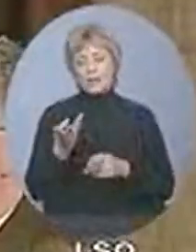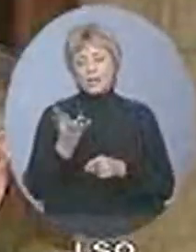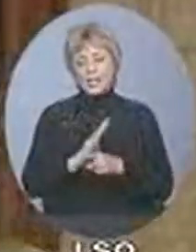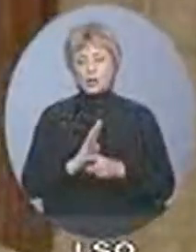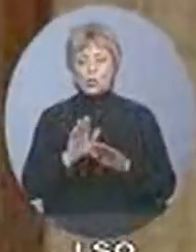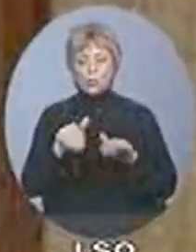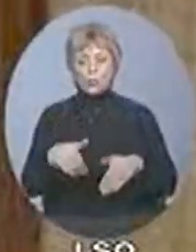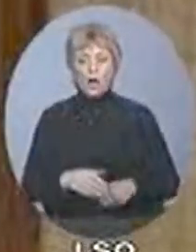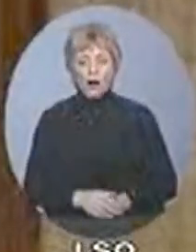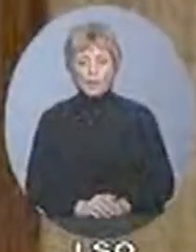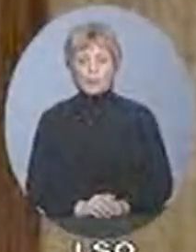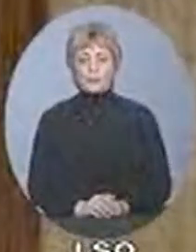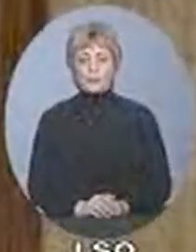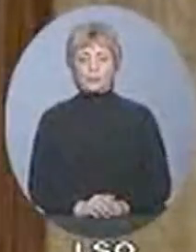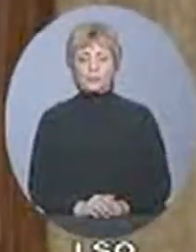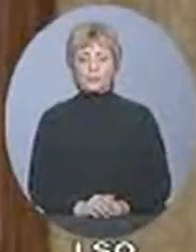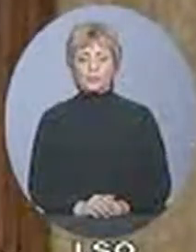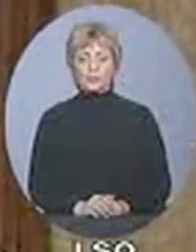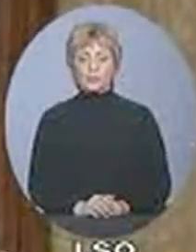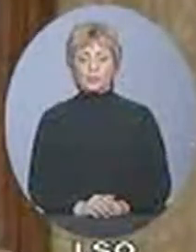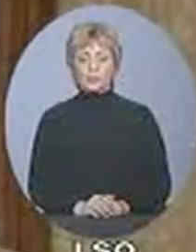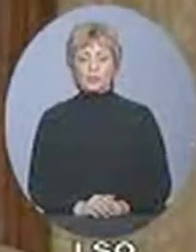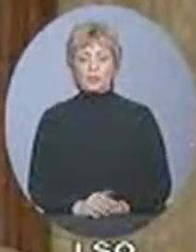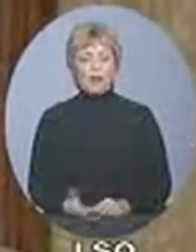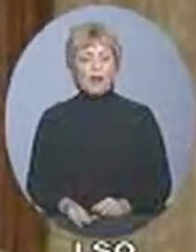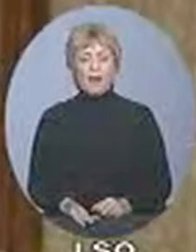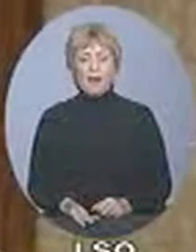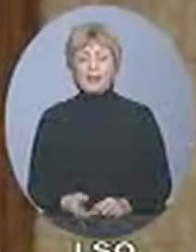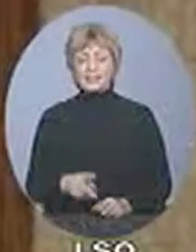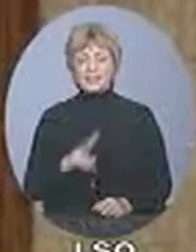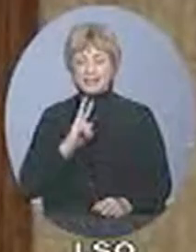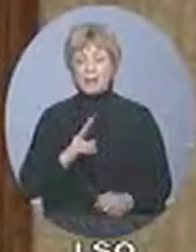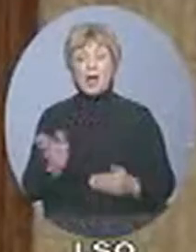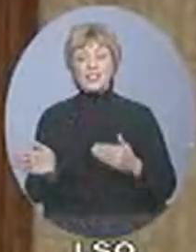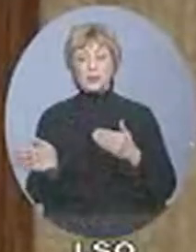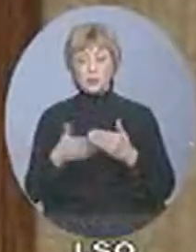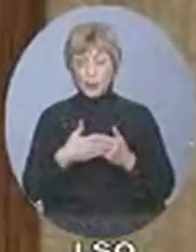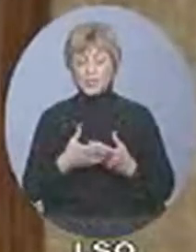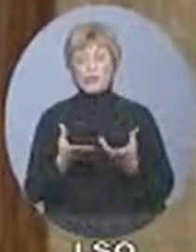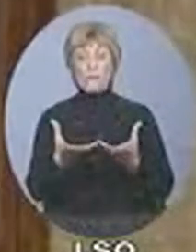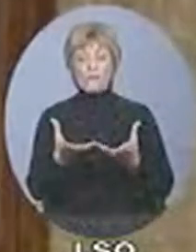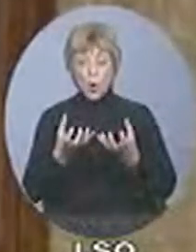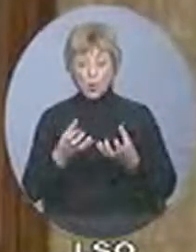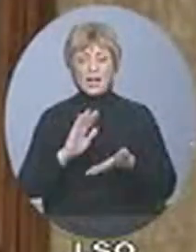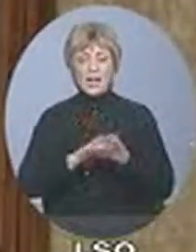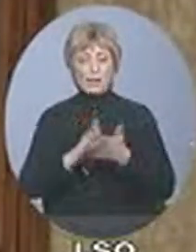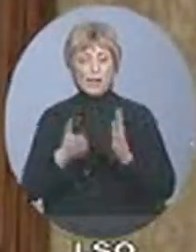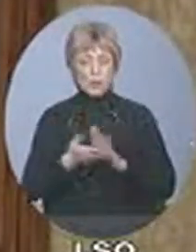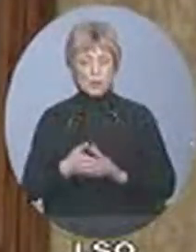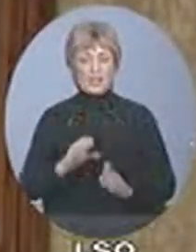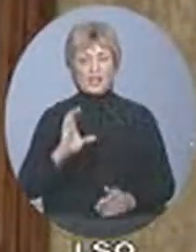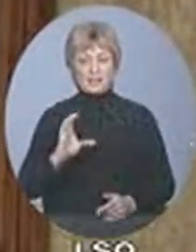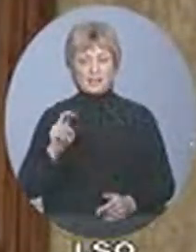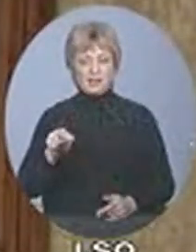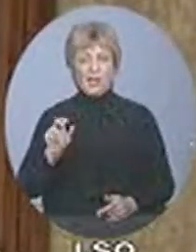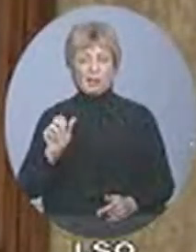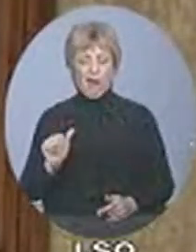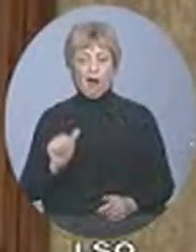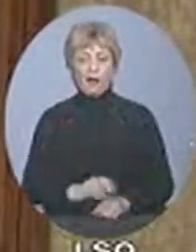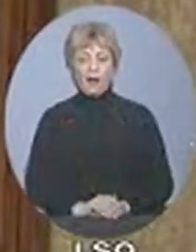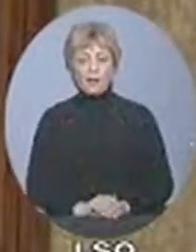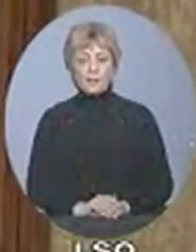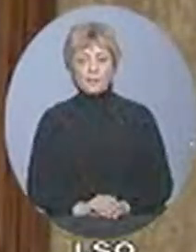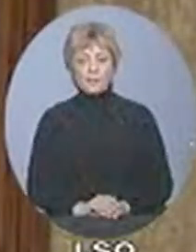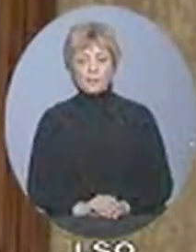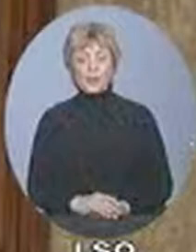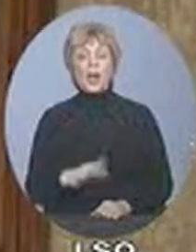sure it was a voluntary shutdown by the company. But the unusual number of deaths and illnesses from listeriosis this year and the growing HVP recall